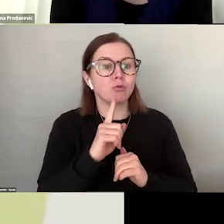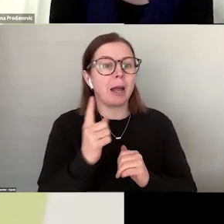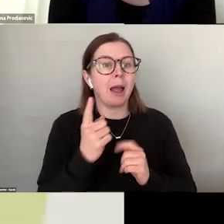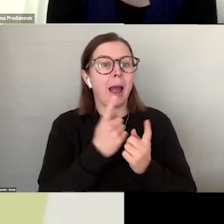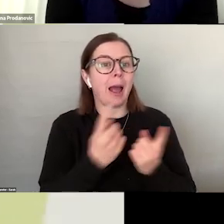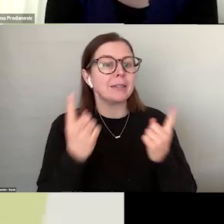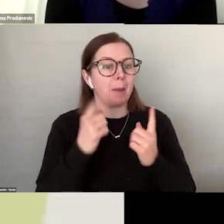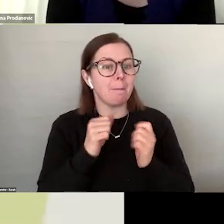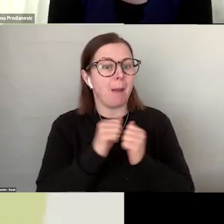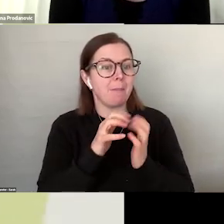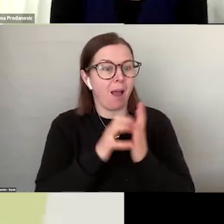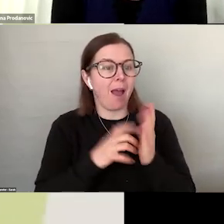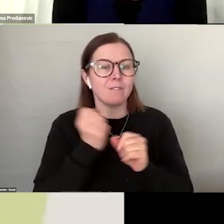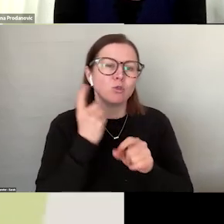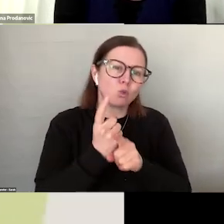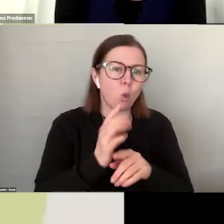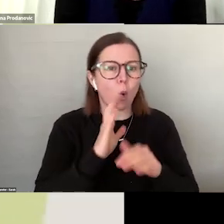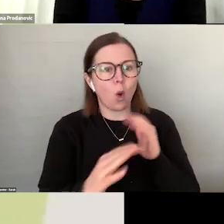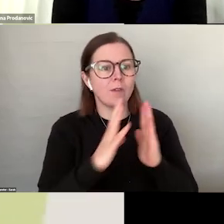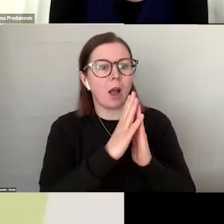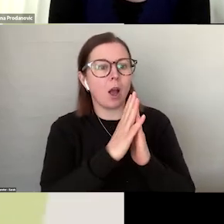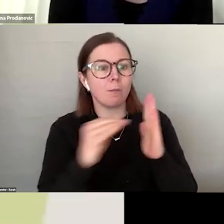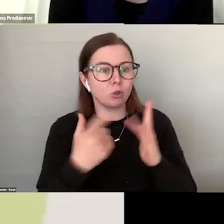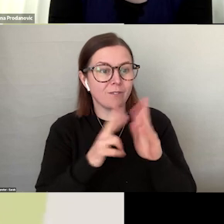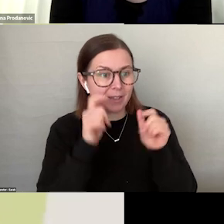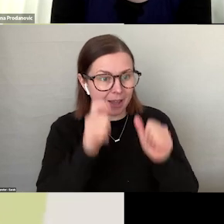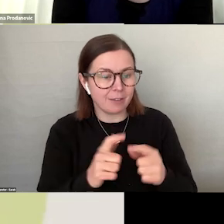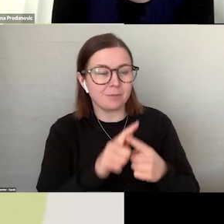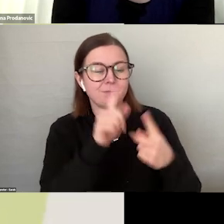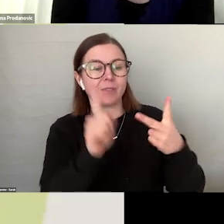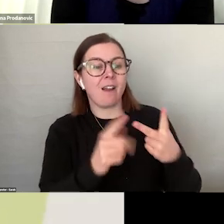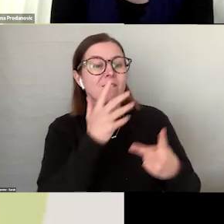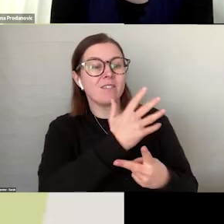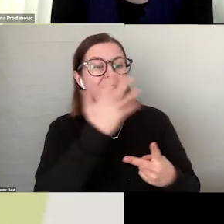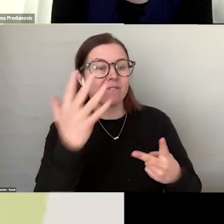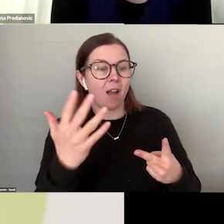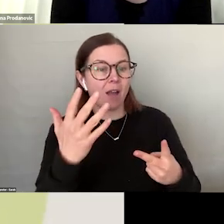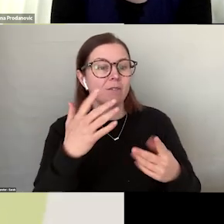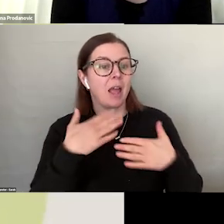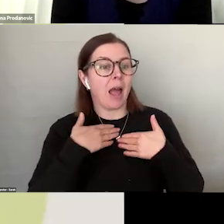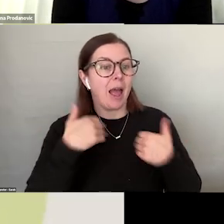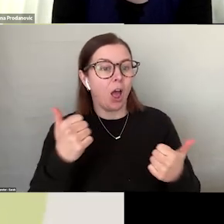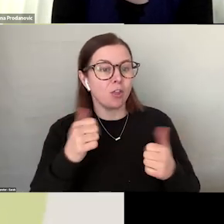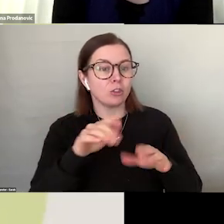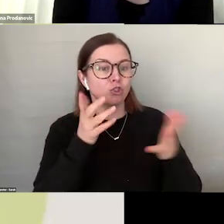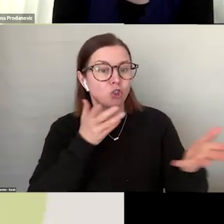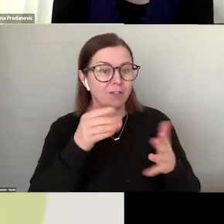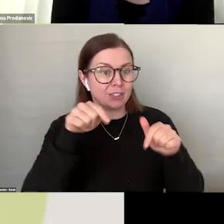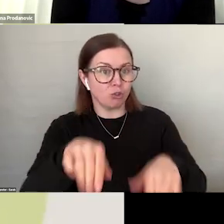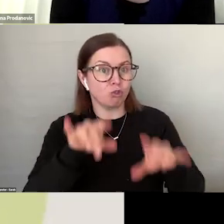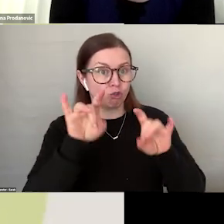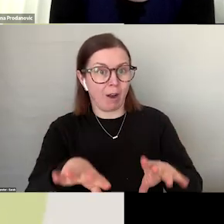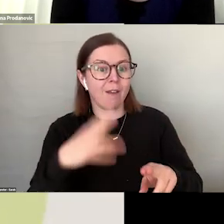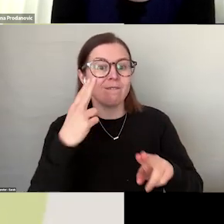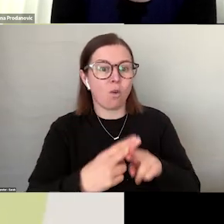model of care. We also found 55 Australian health services for people with intellectual disability across